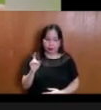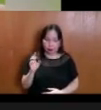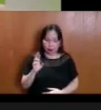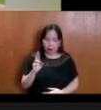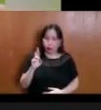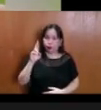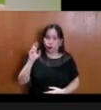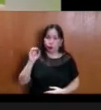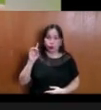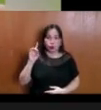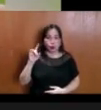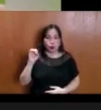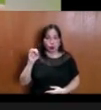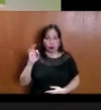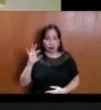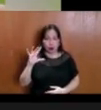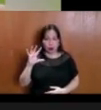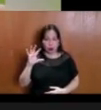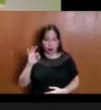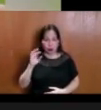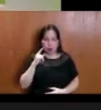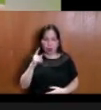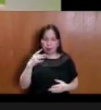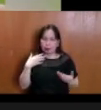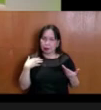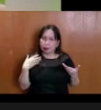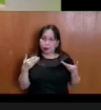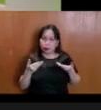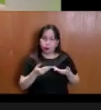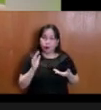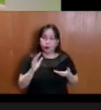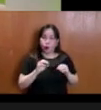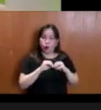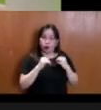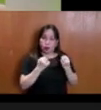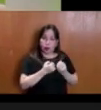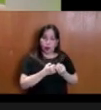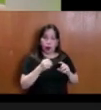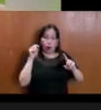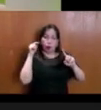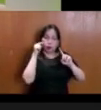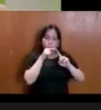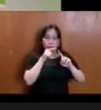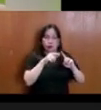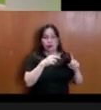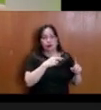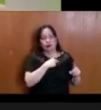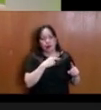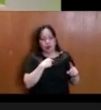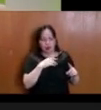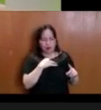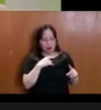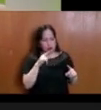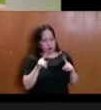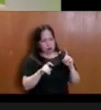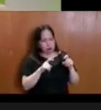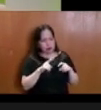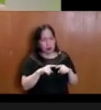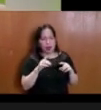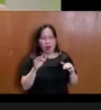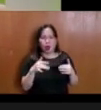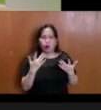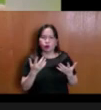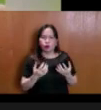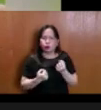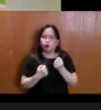A few minutes to talk to us about the organization you represent, the objectives, and what are the actions. I wonder, how do you bootstrap